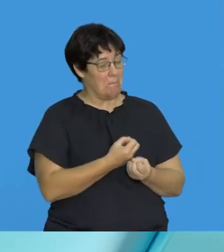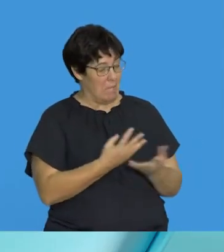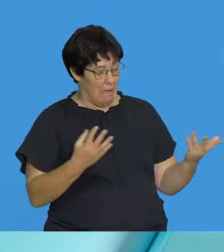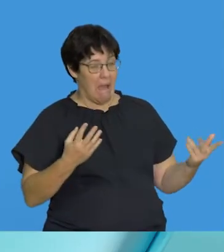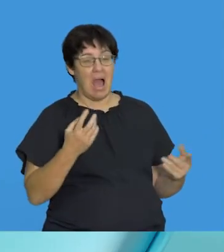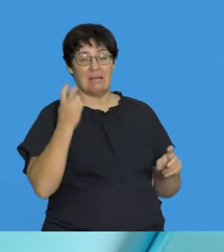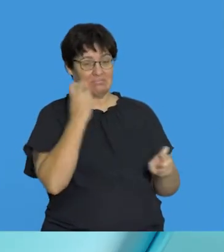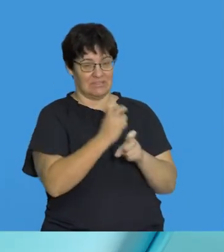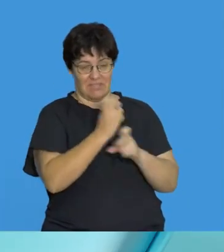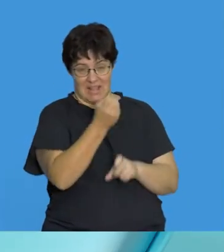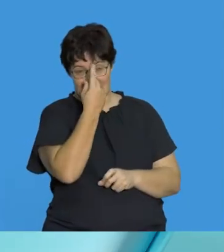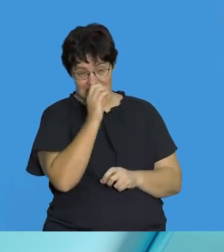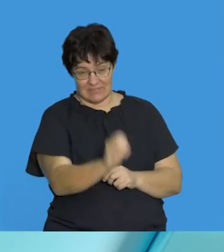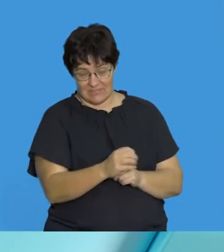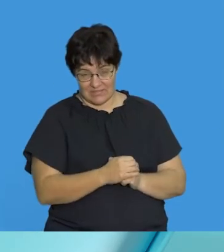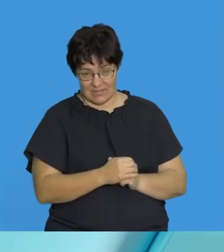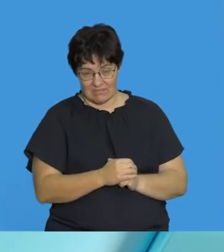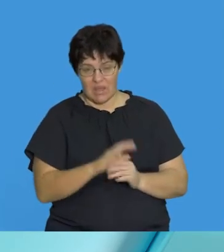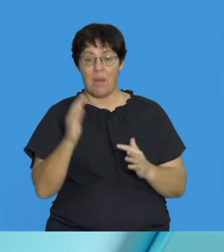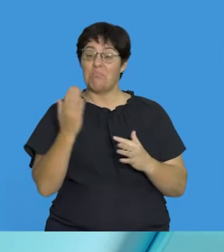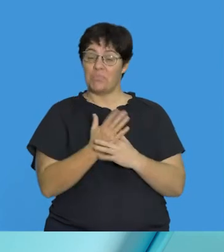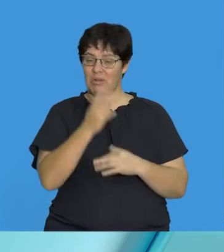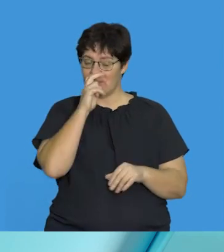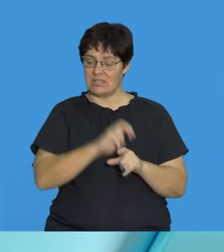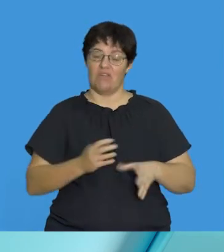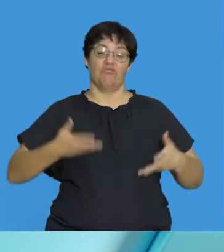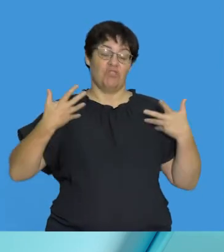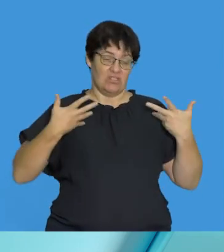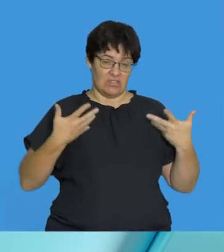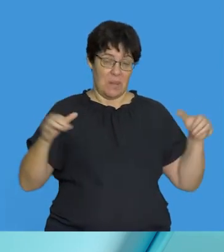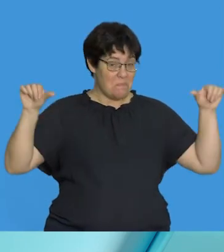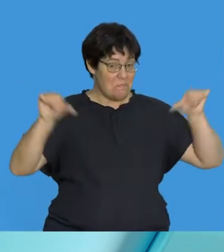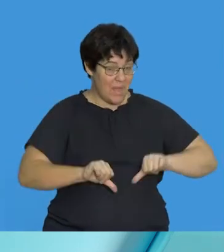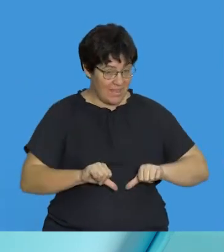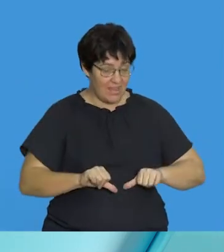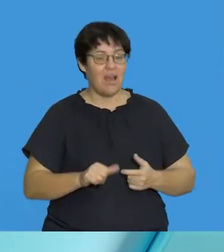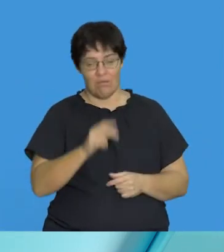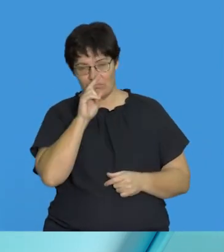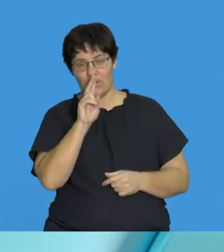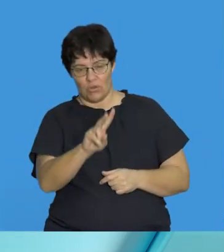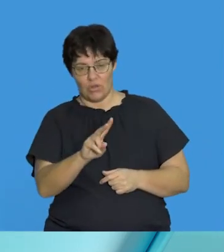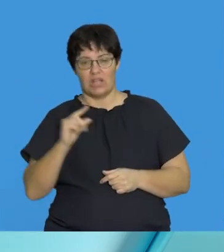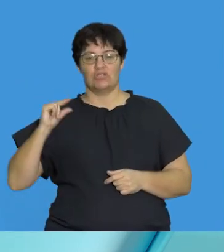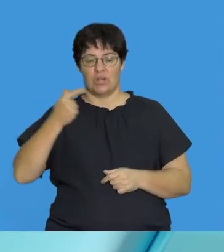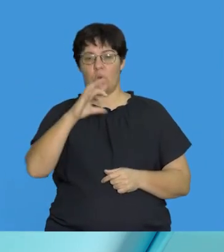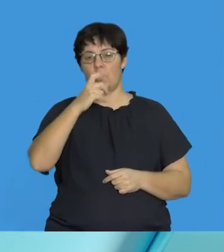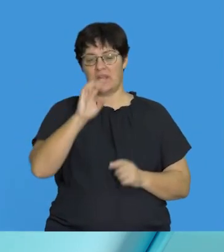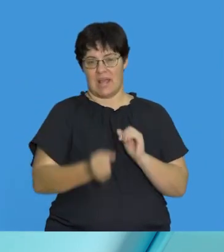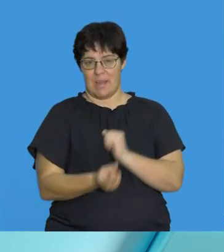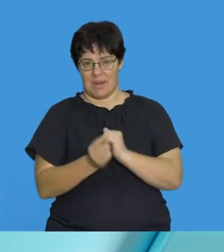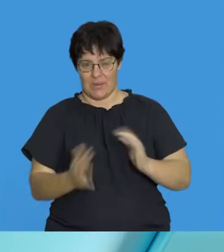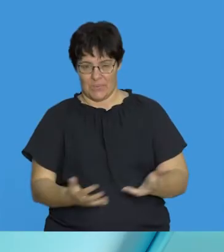process now which is often difficult to understand. You guys need a break, freshen up. When we get back, we're going to look at